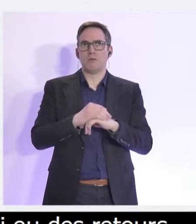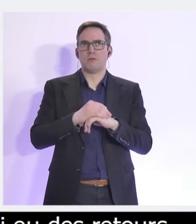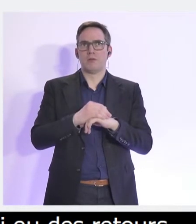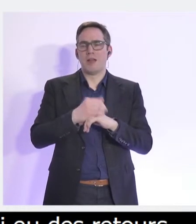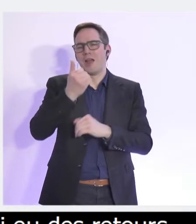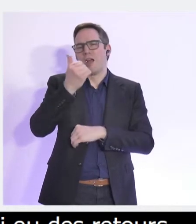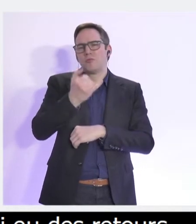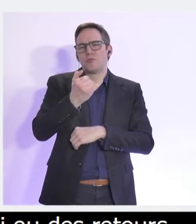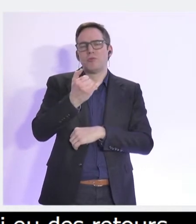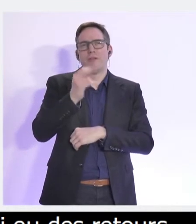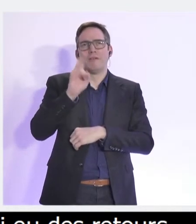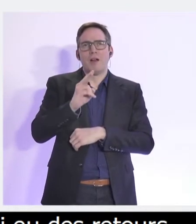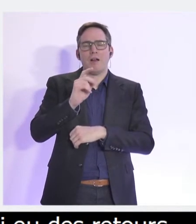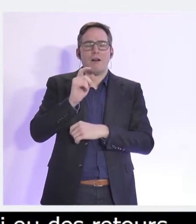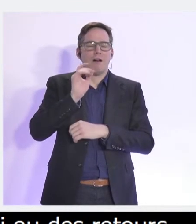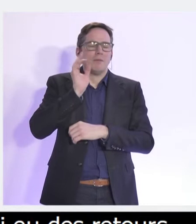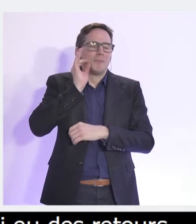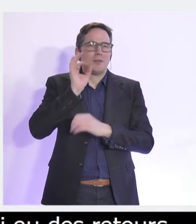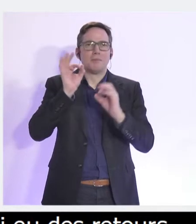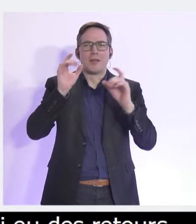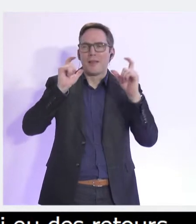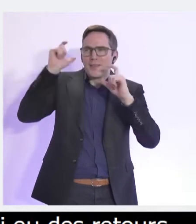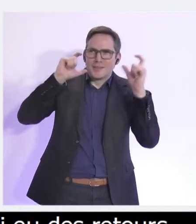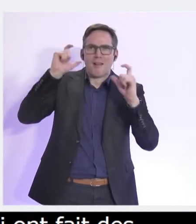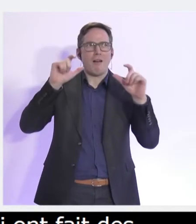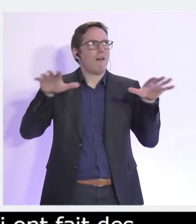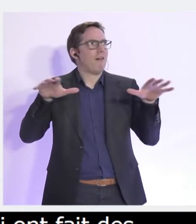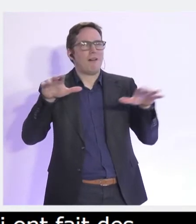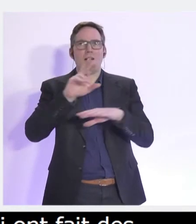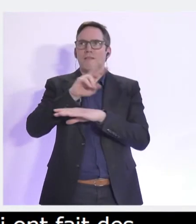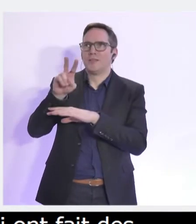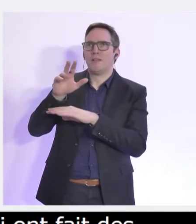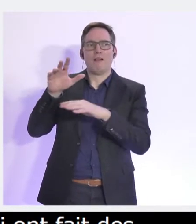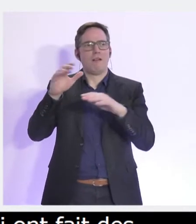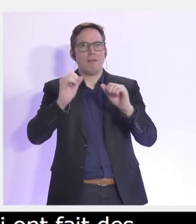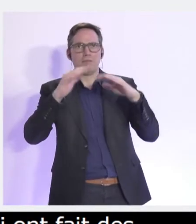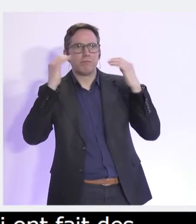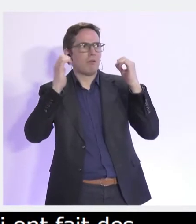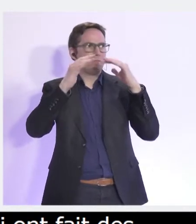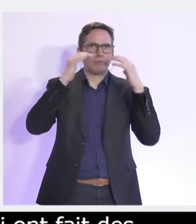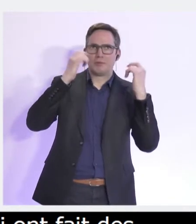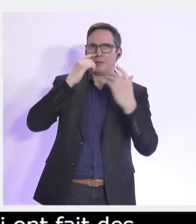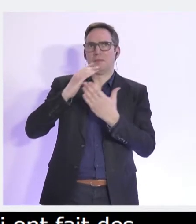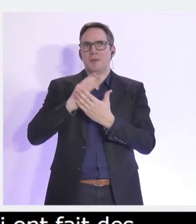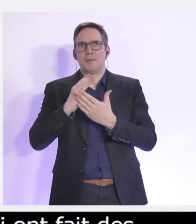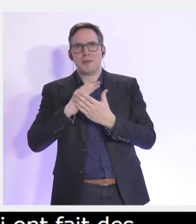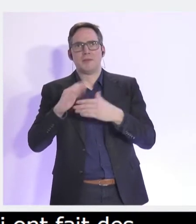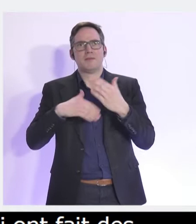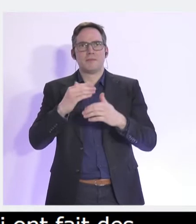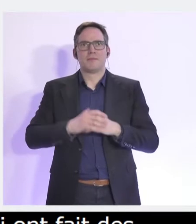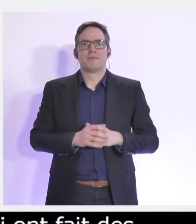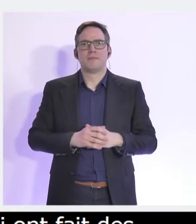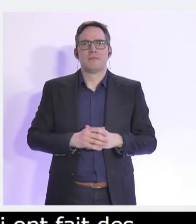one day is great. It's just Disneyland. They're taken to and they do the coaching, and they're